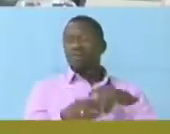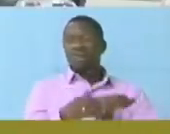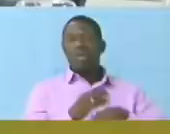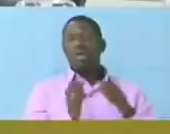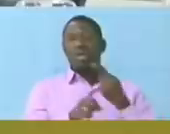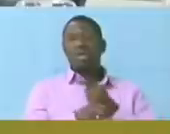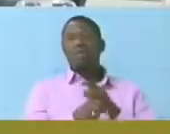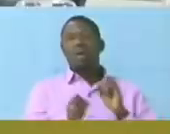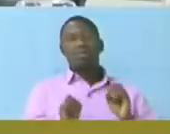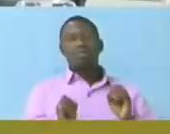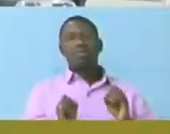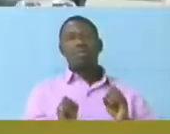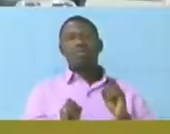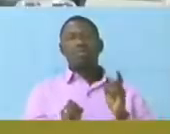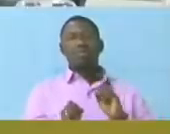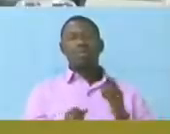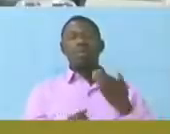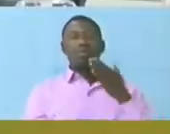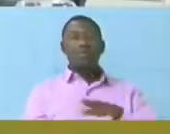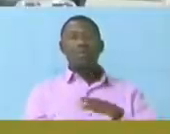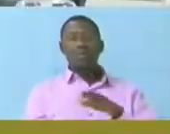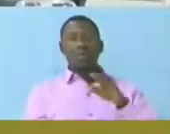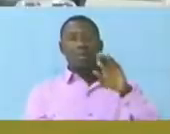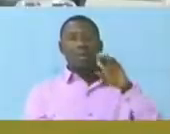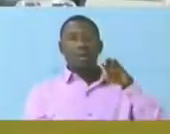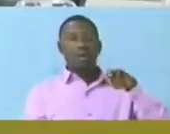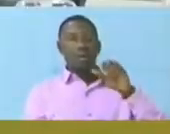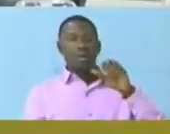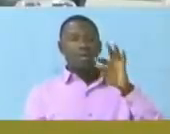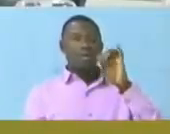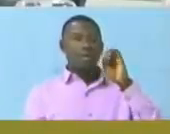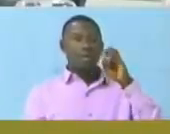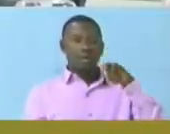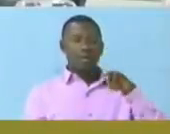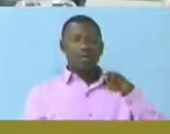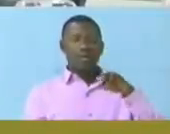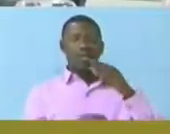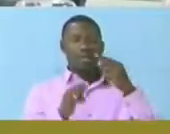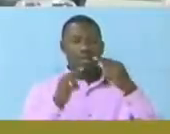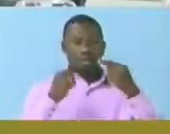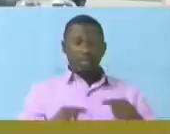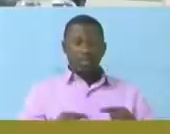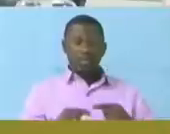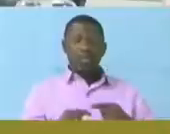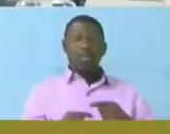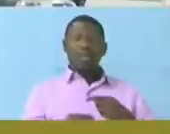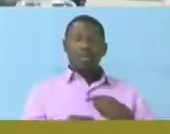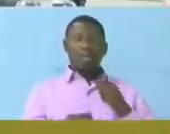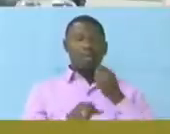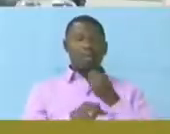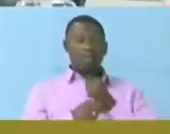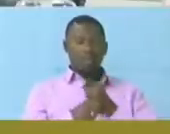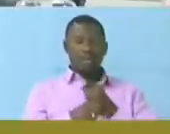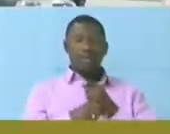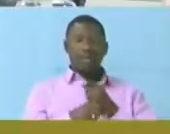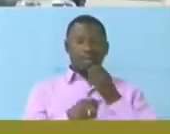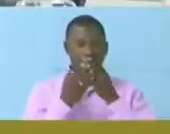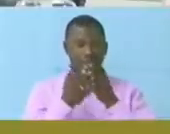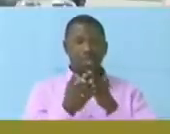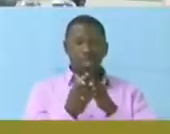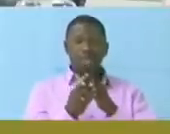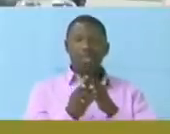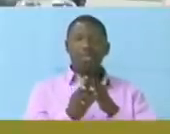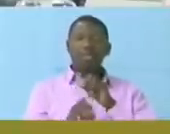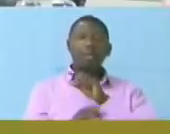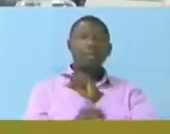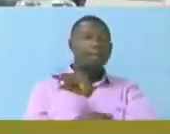statement, he made mention of Bara. That's why it is important they were arrested and taken to Bara police station. Ayo